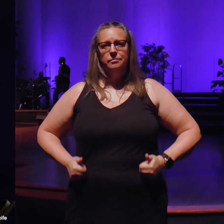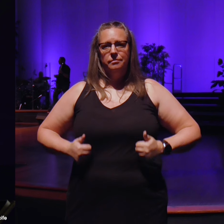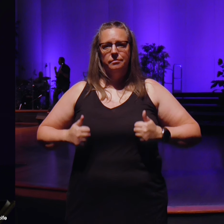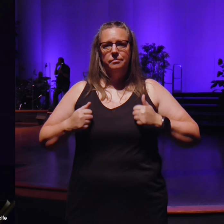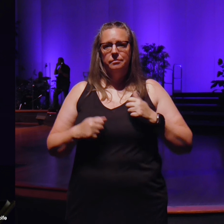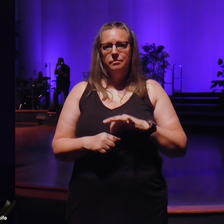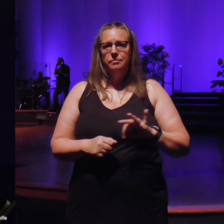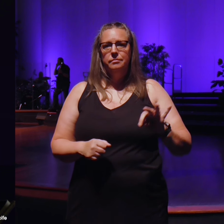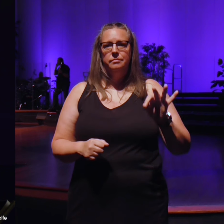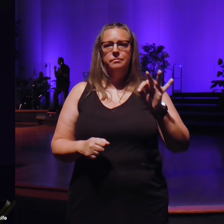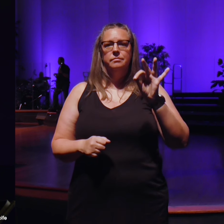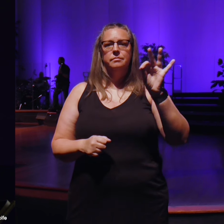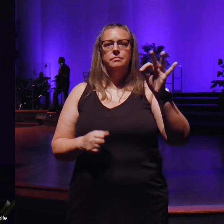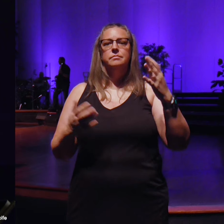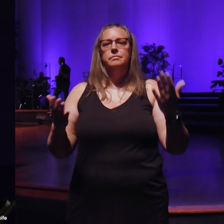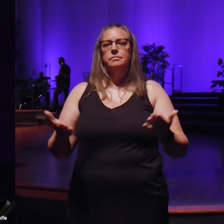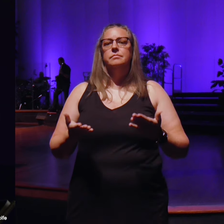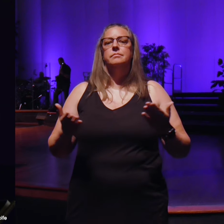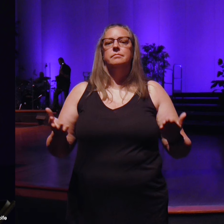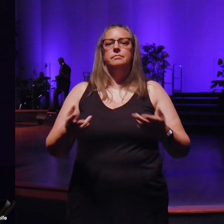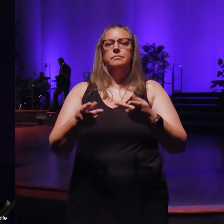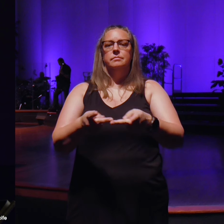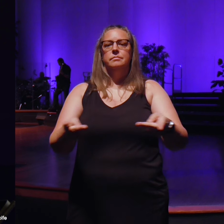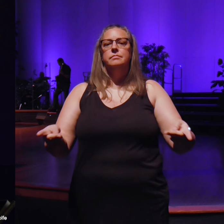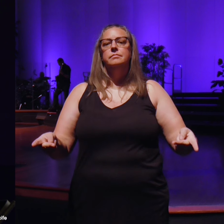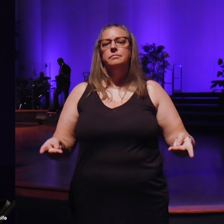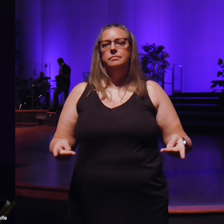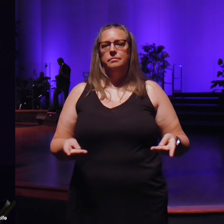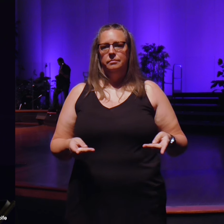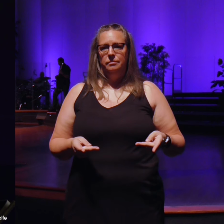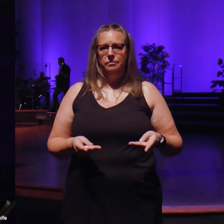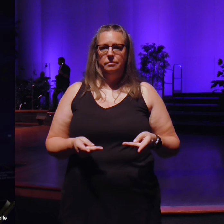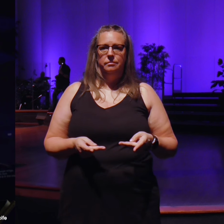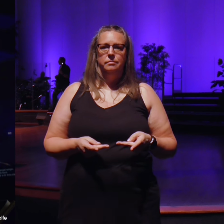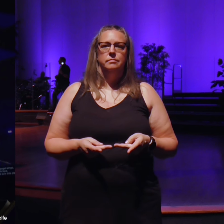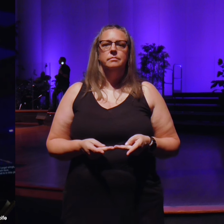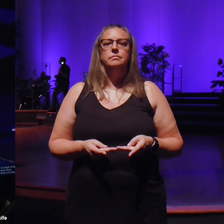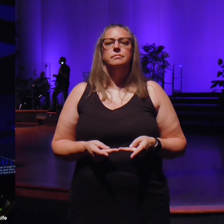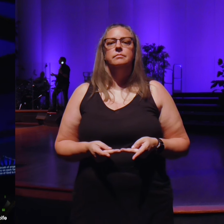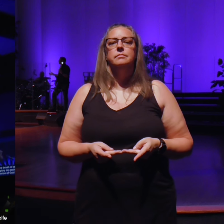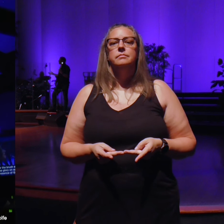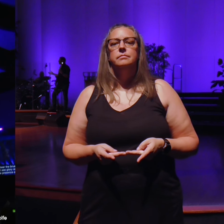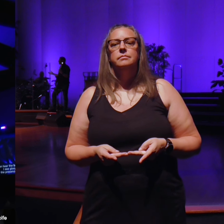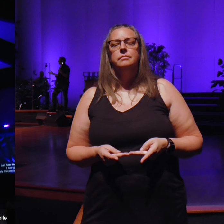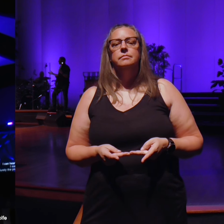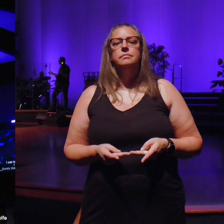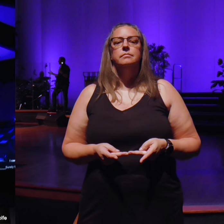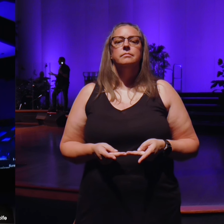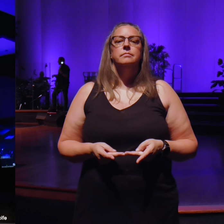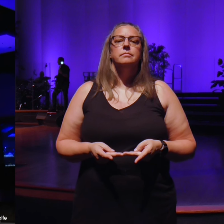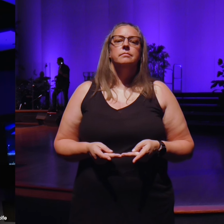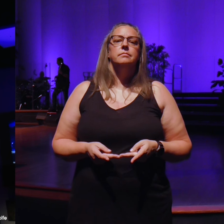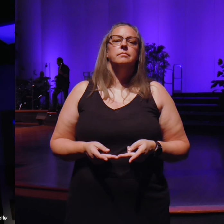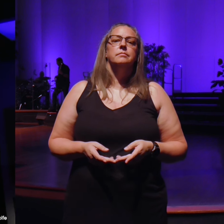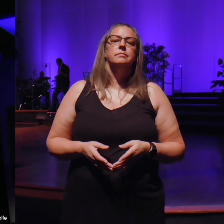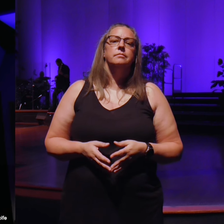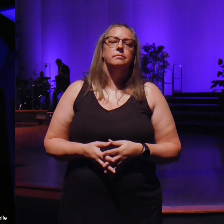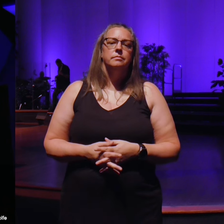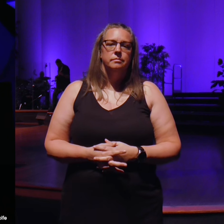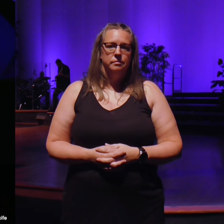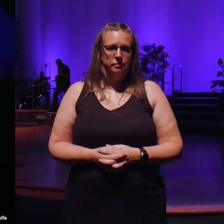Surely the presence of God is in this place.